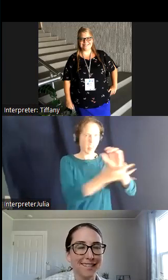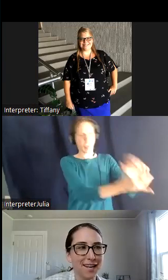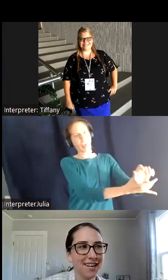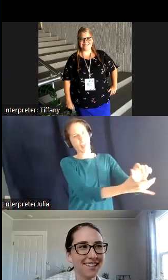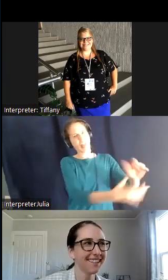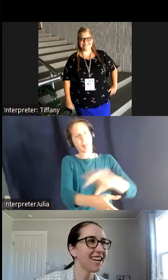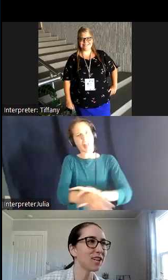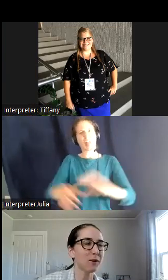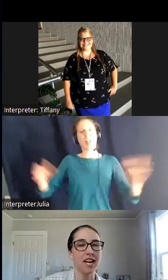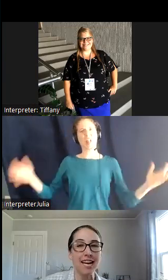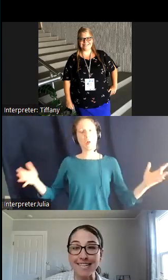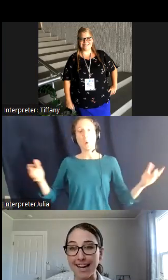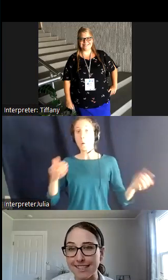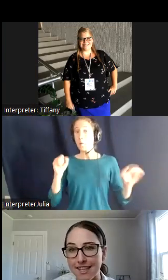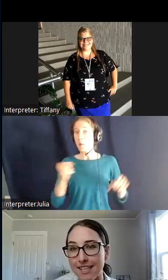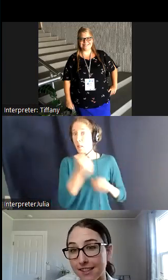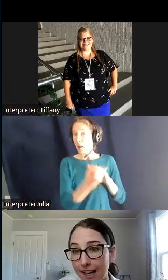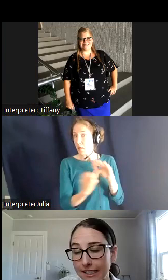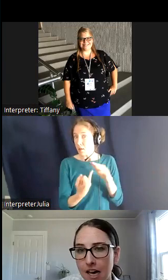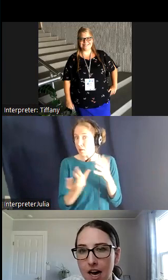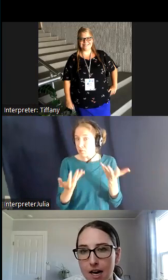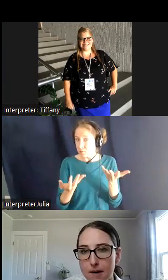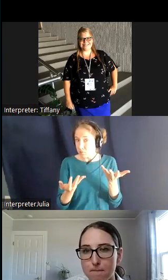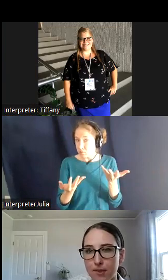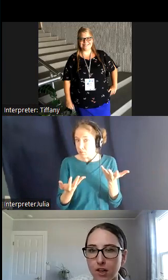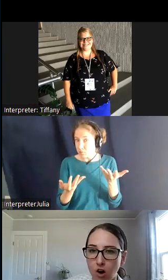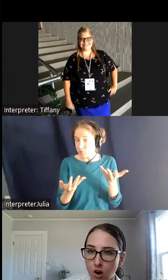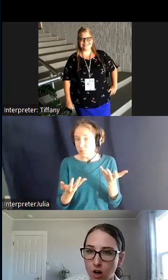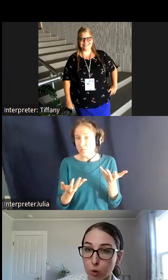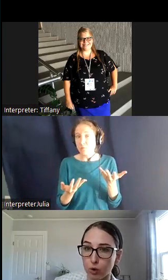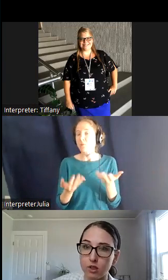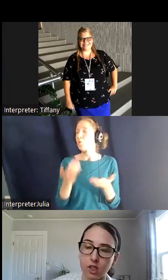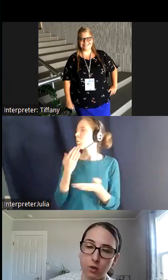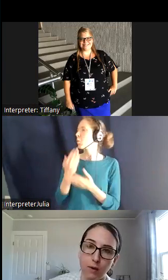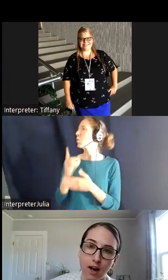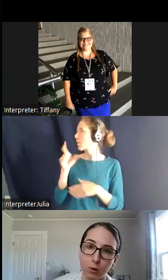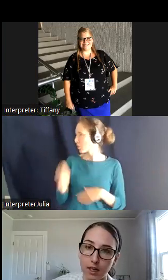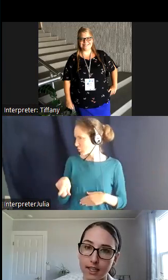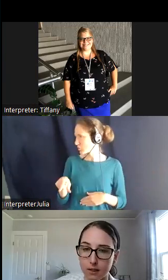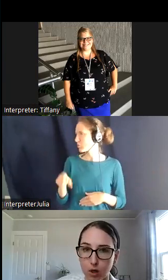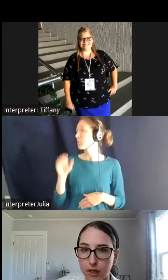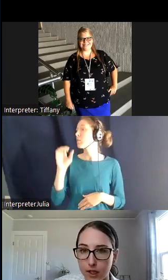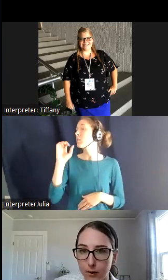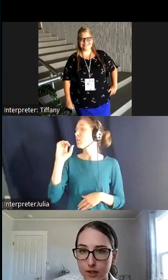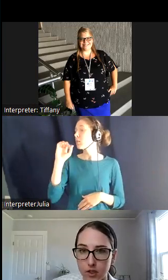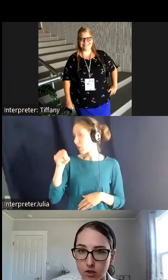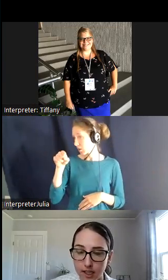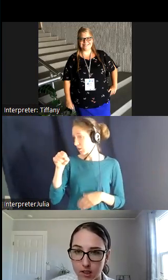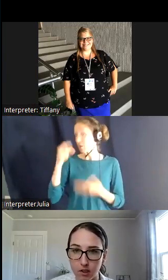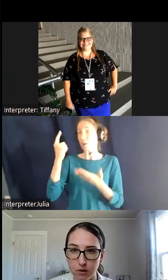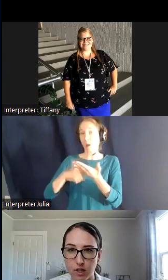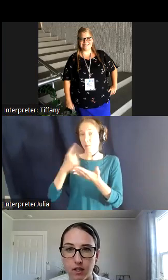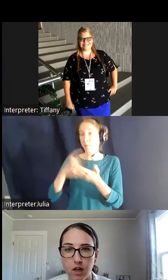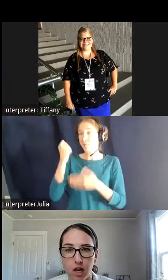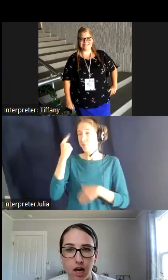that is a good question. Yes, it does. There are rules around what is appropriate use of restraint